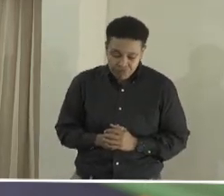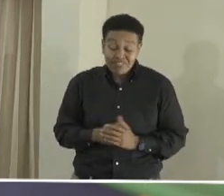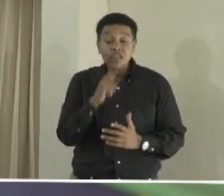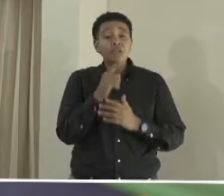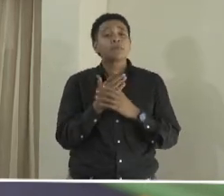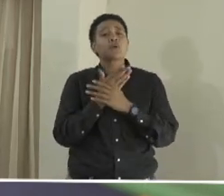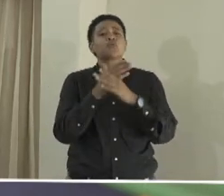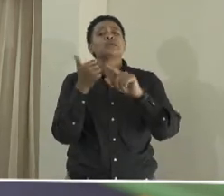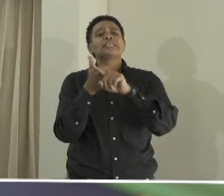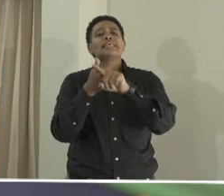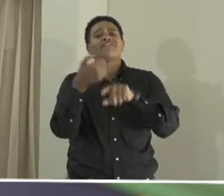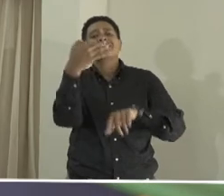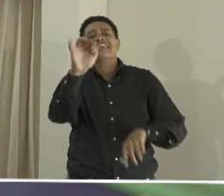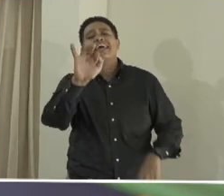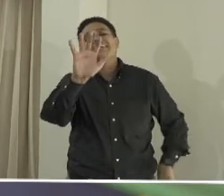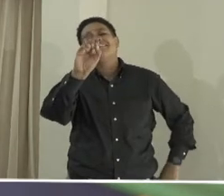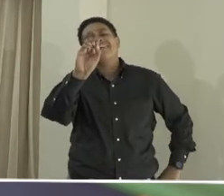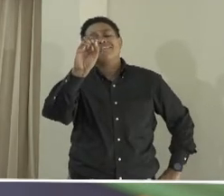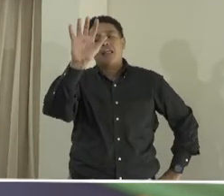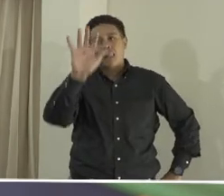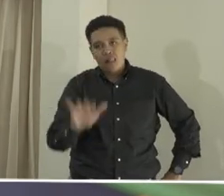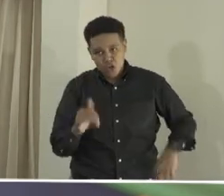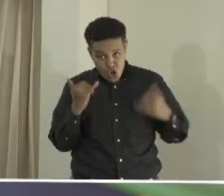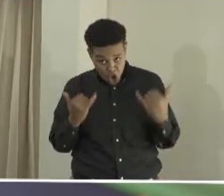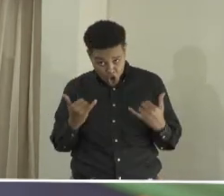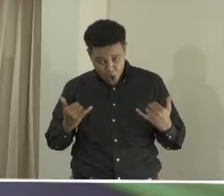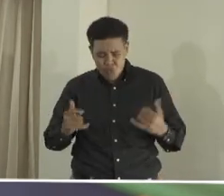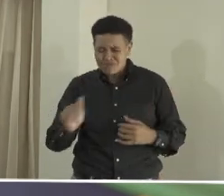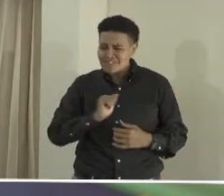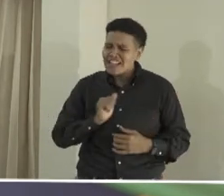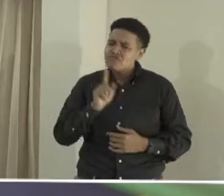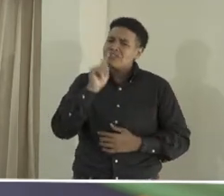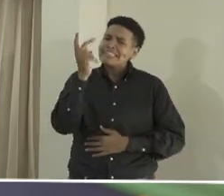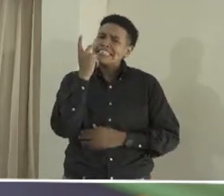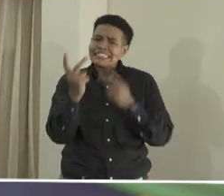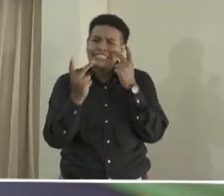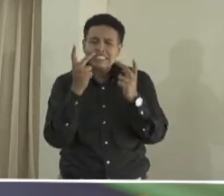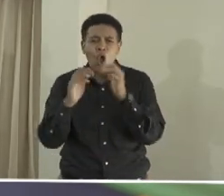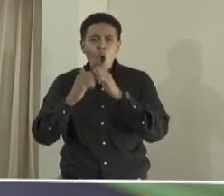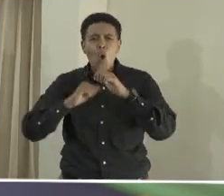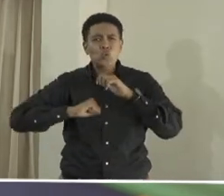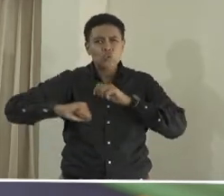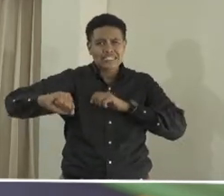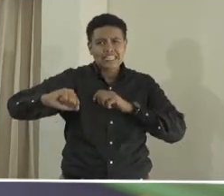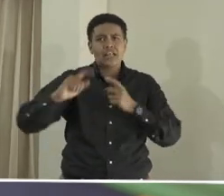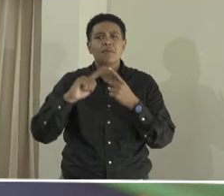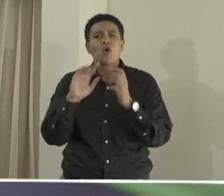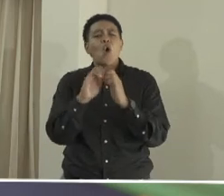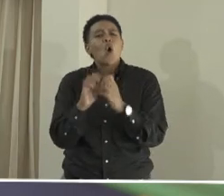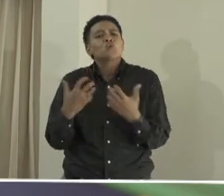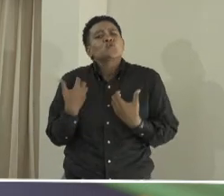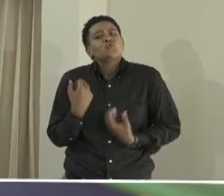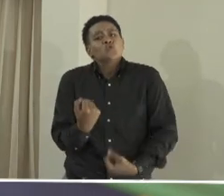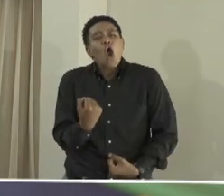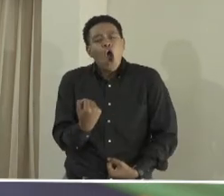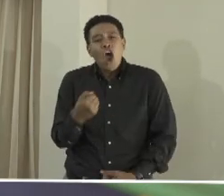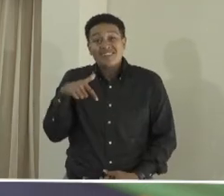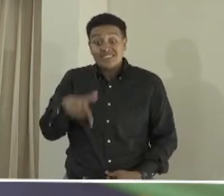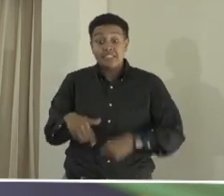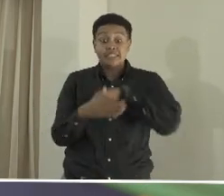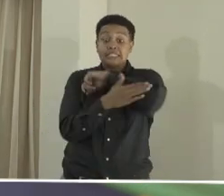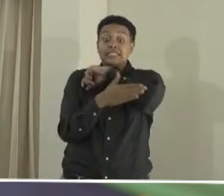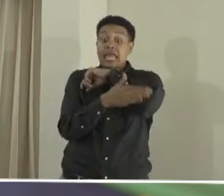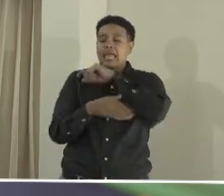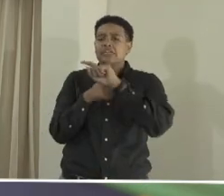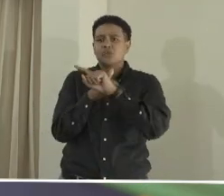Between 1950 and now, I have seen how resilient and strong this